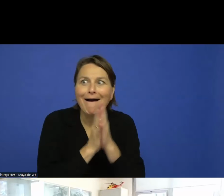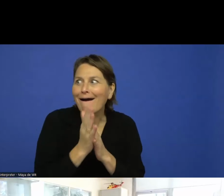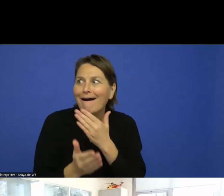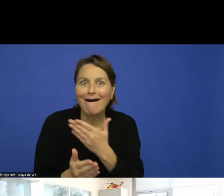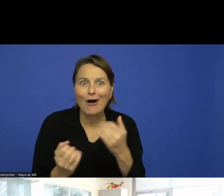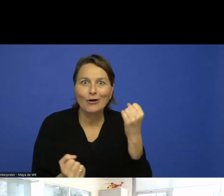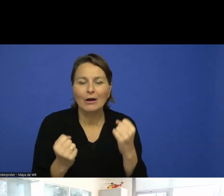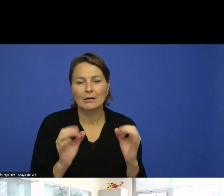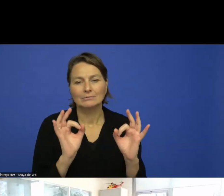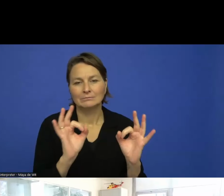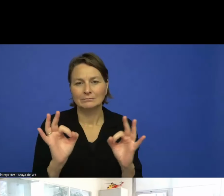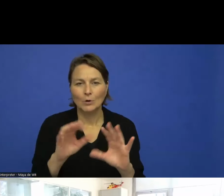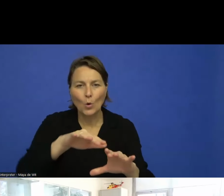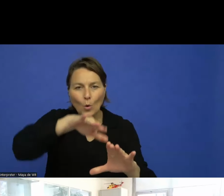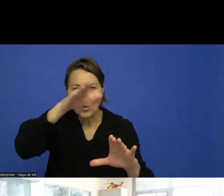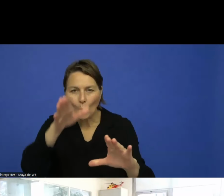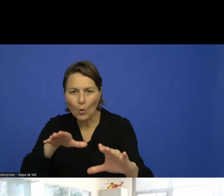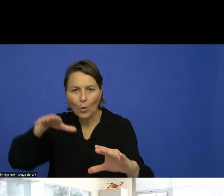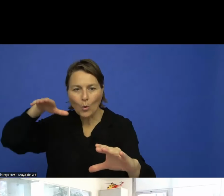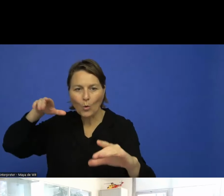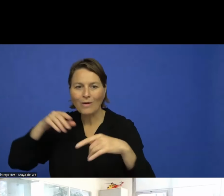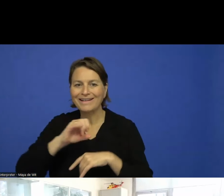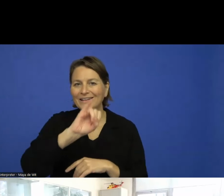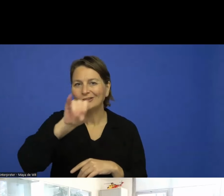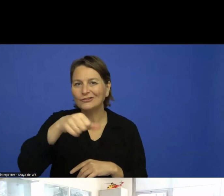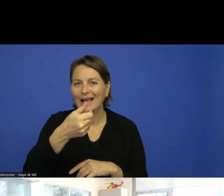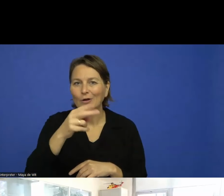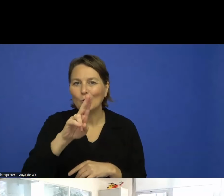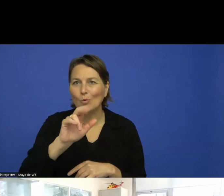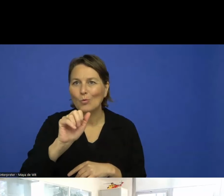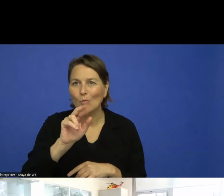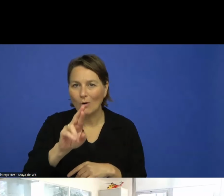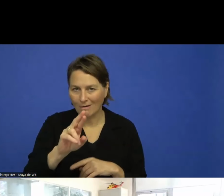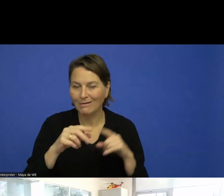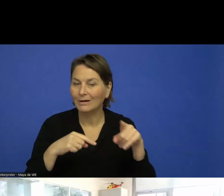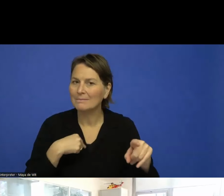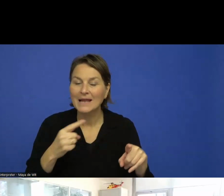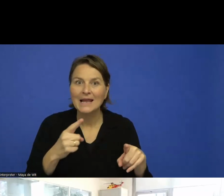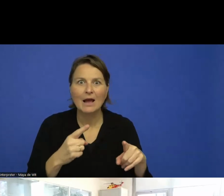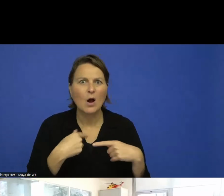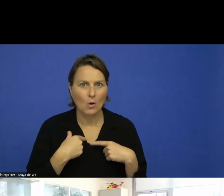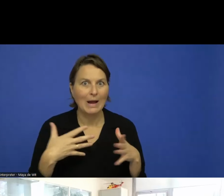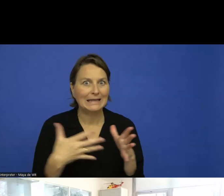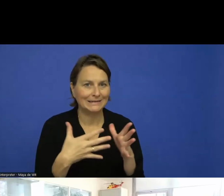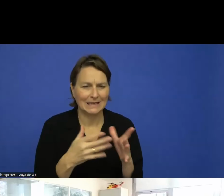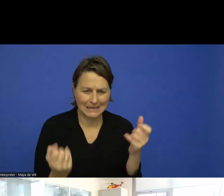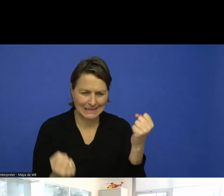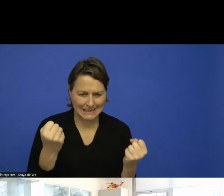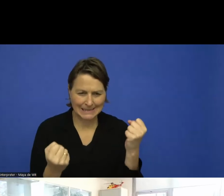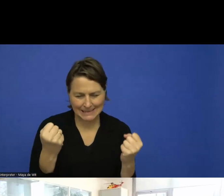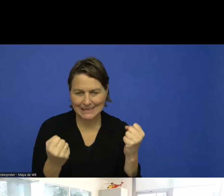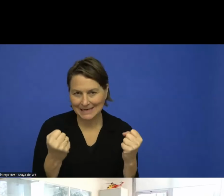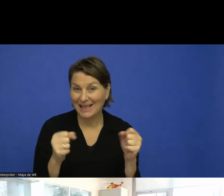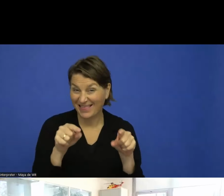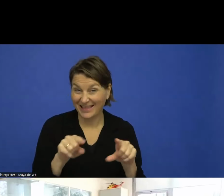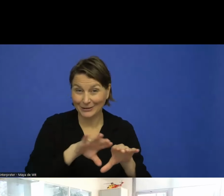and I was excited because I was driven around the test track by a professional driver. And this is a vehicle that defies most of the